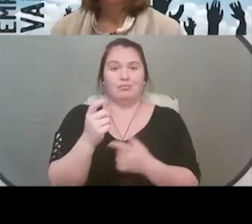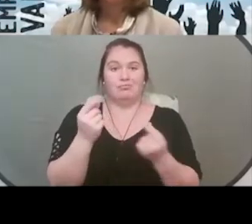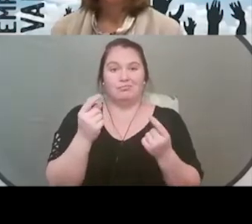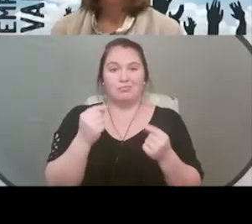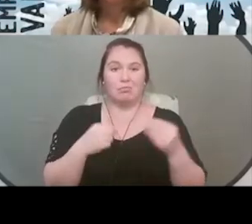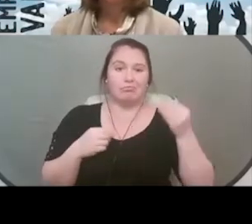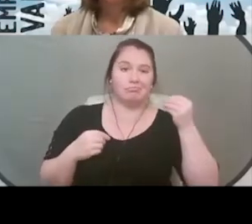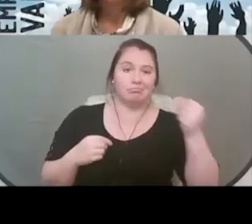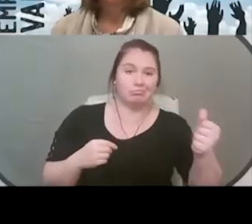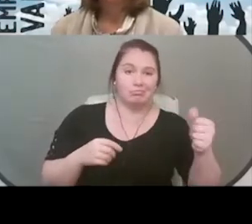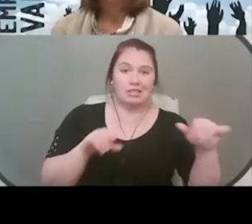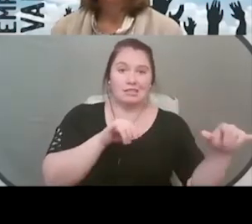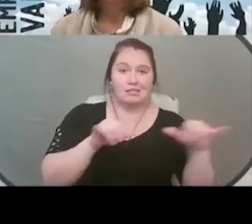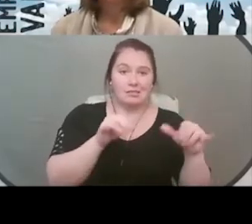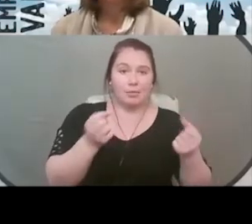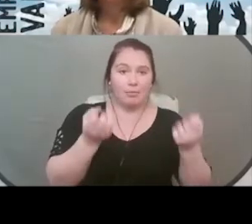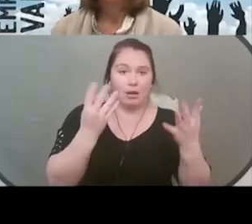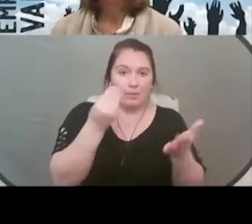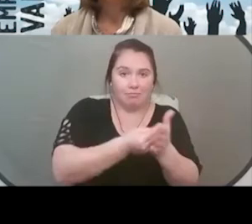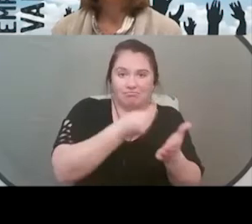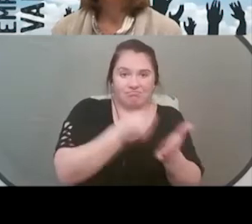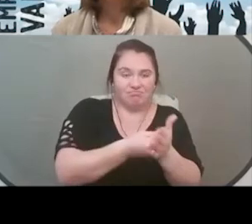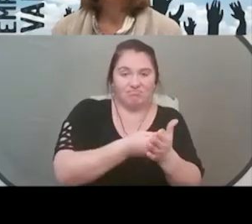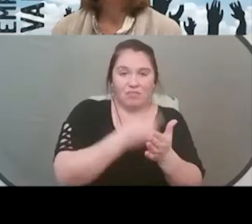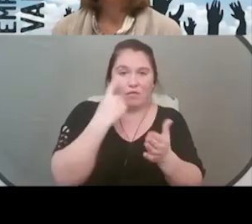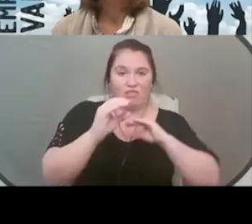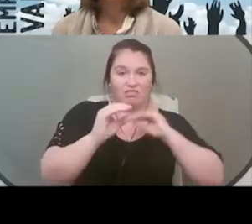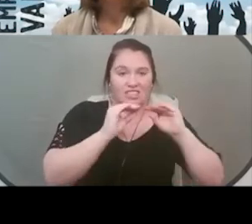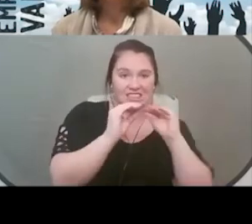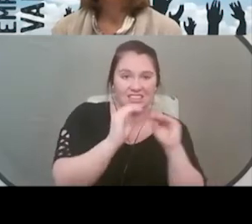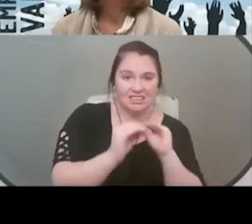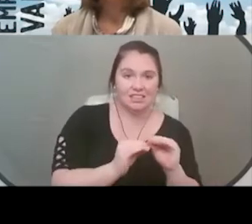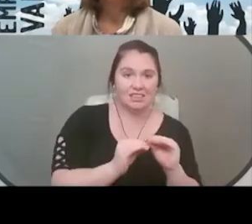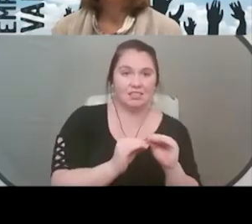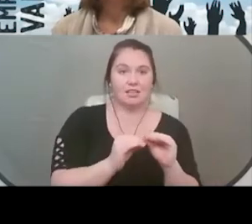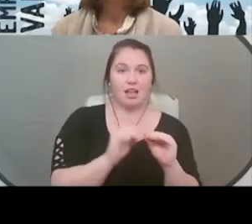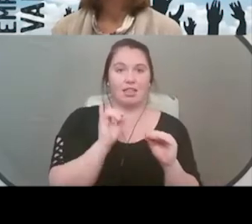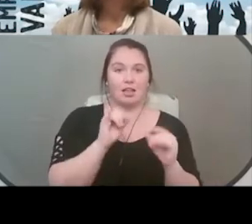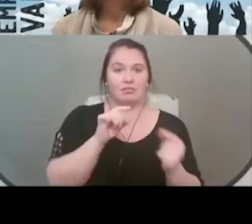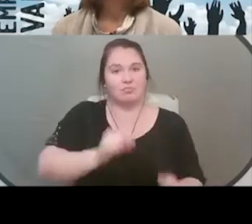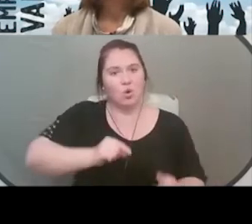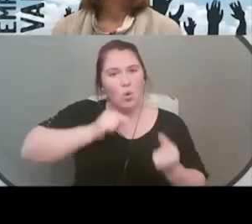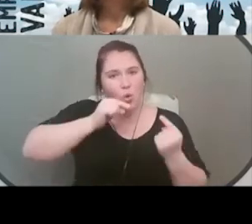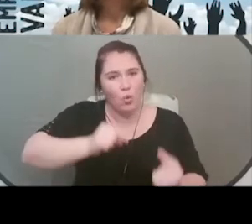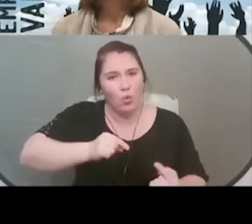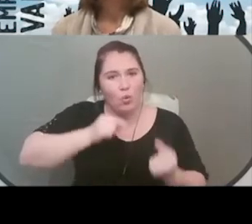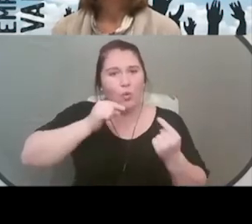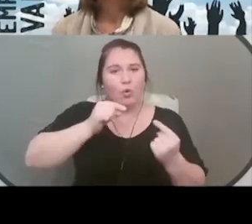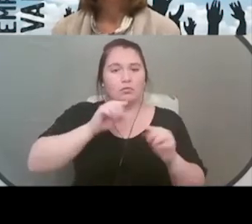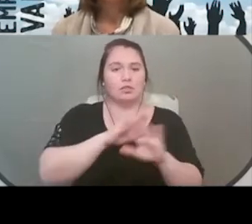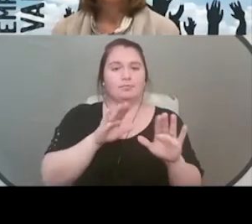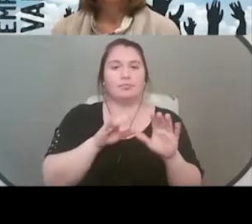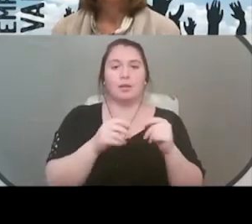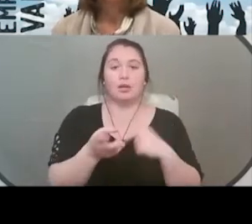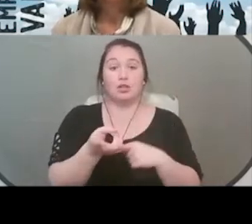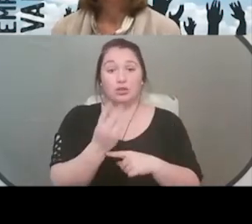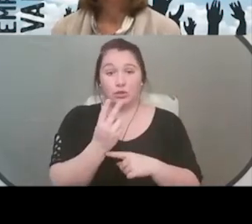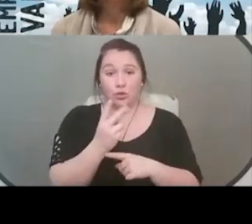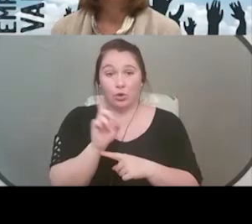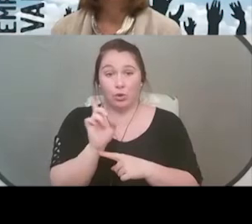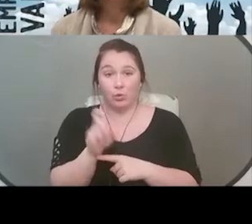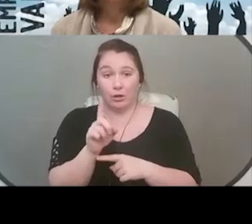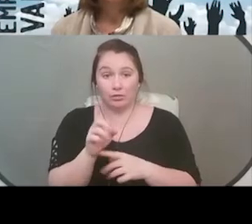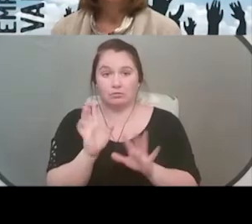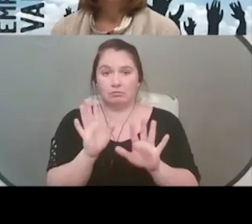amount of money to fix a structure that is really struggling. 2 quick questions though. What